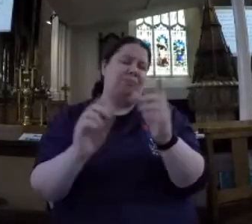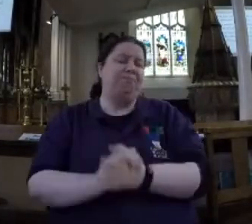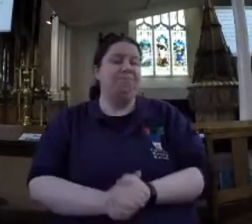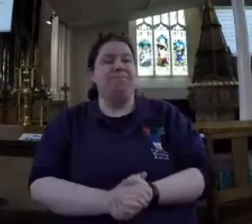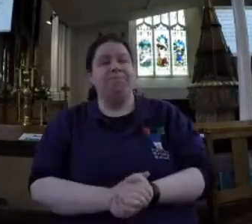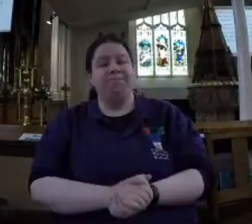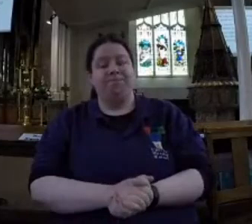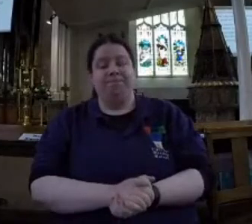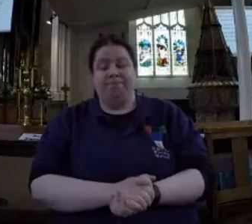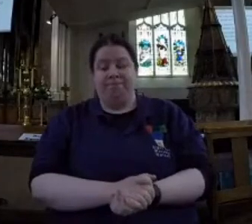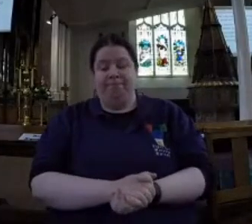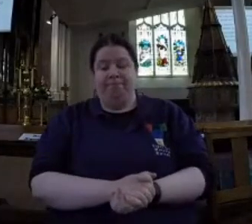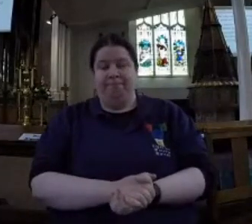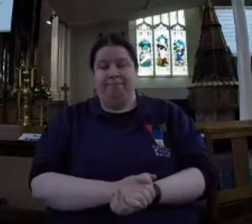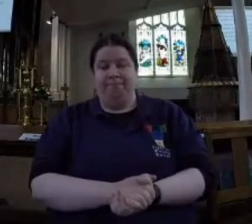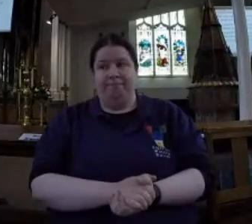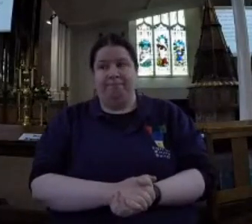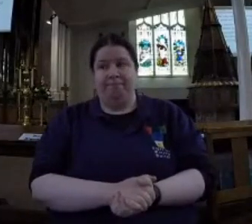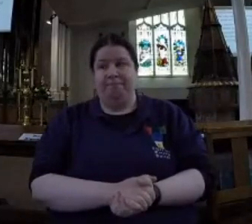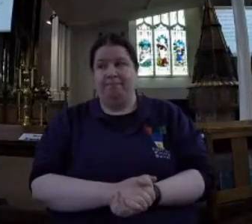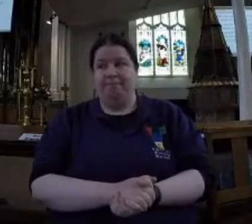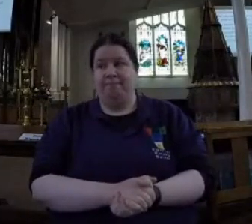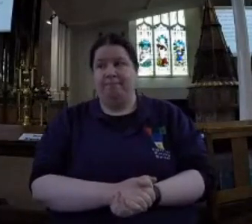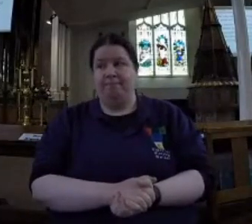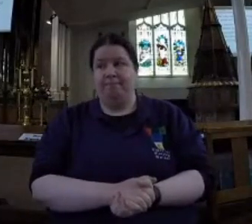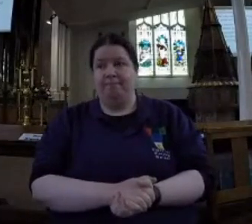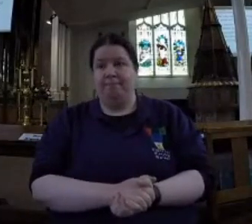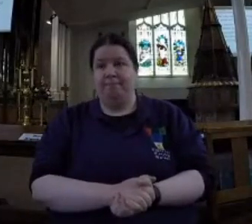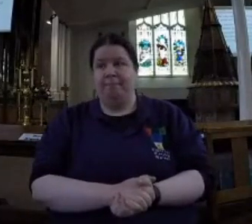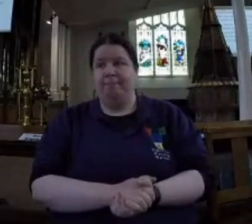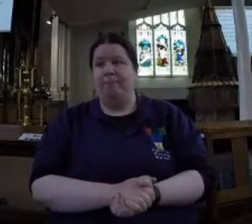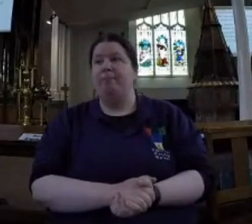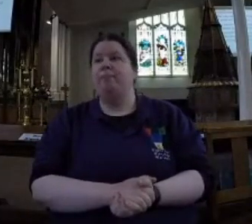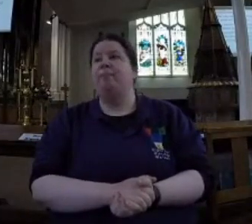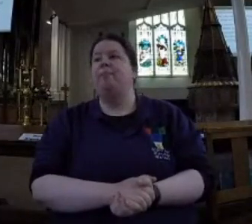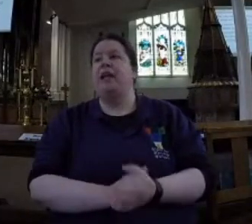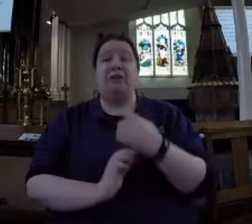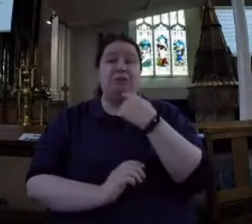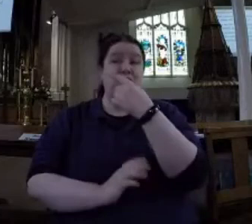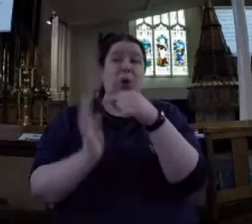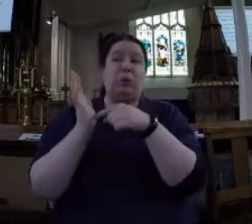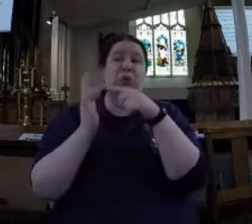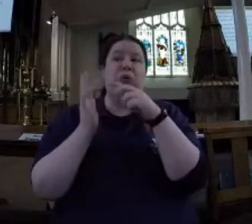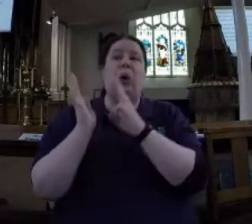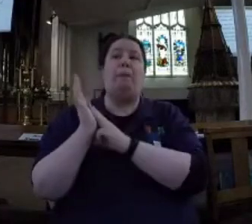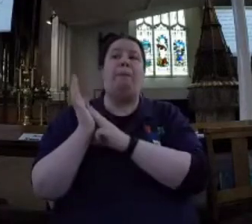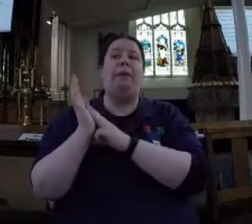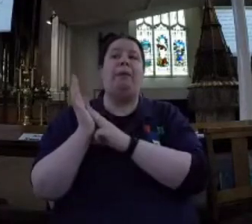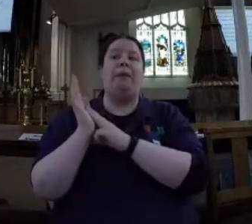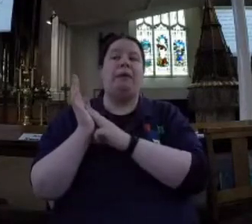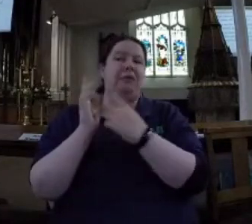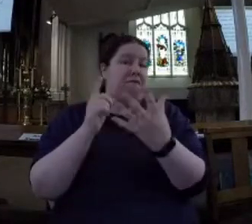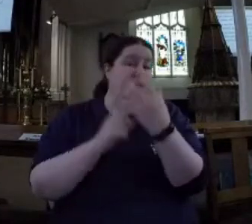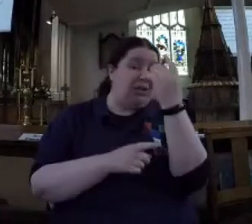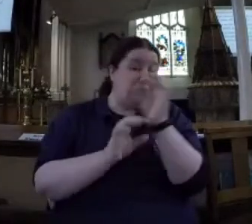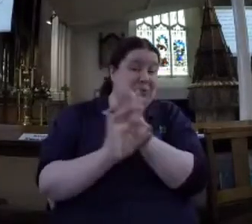is your mission field? So I haven't primed Tom about this. So Tom, I don't know if you can get a CD and put it in perhaps just a quietish type one. But